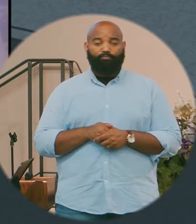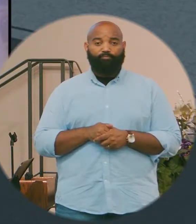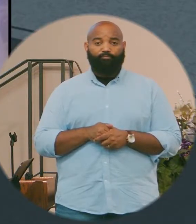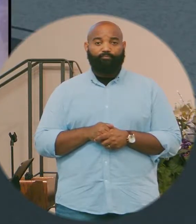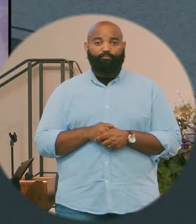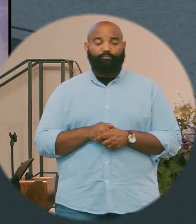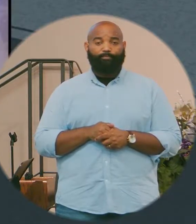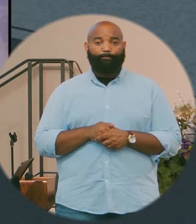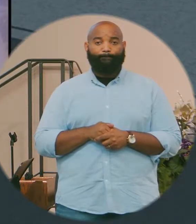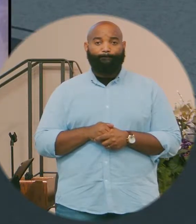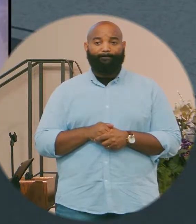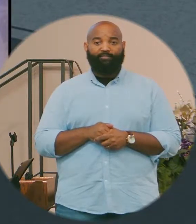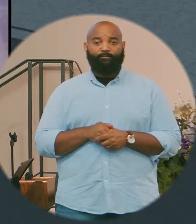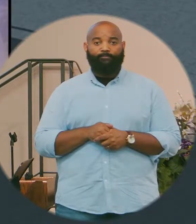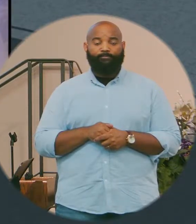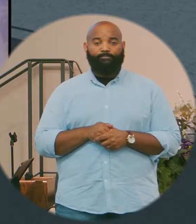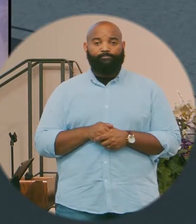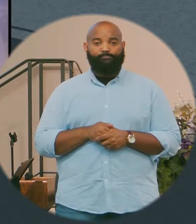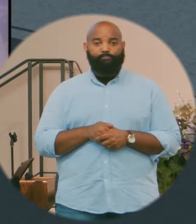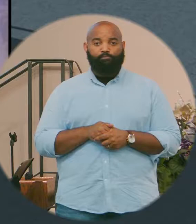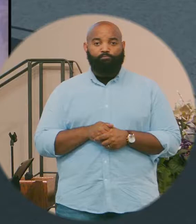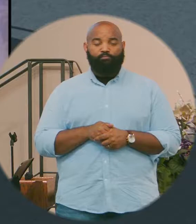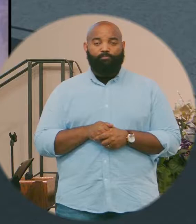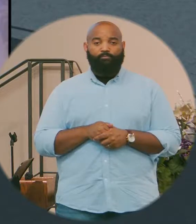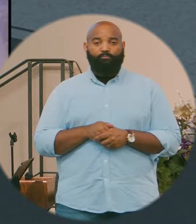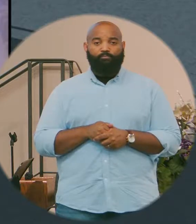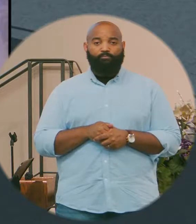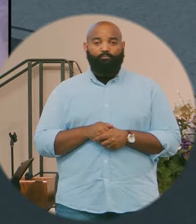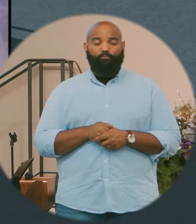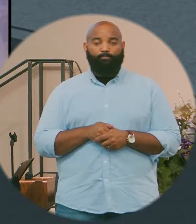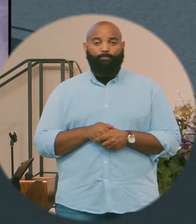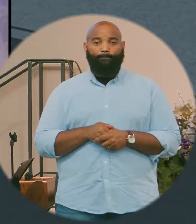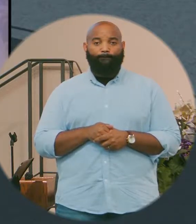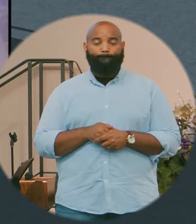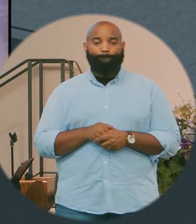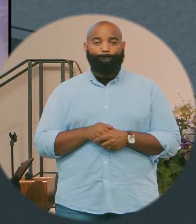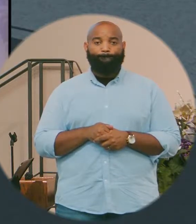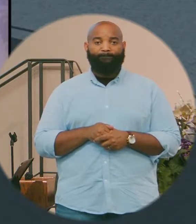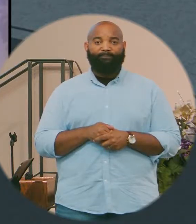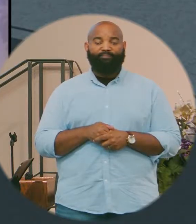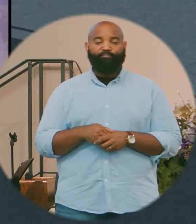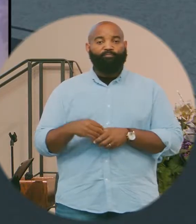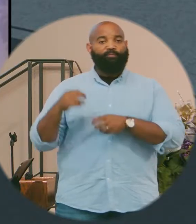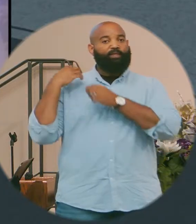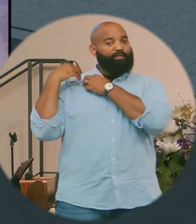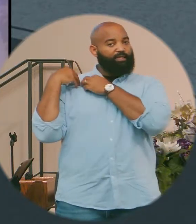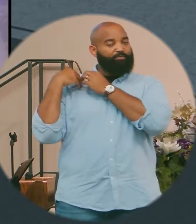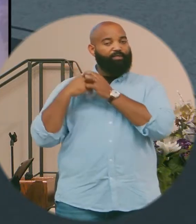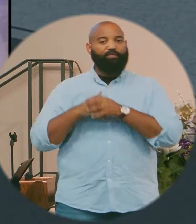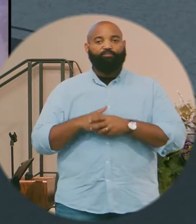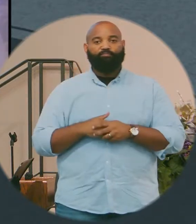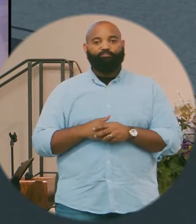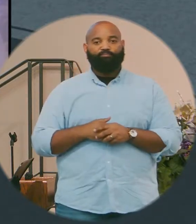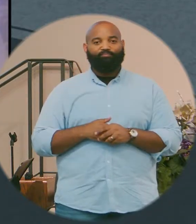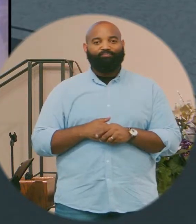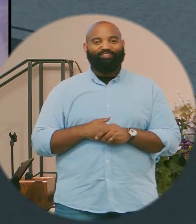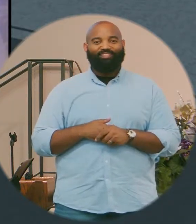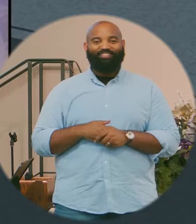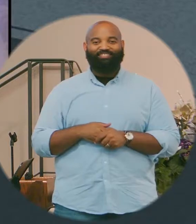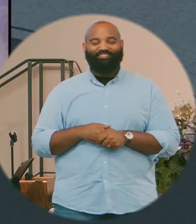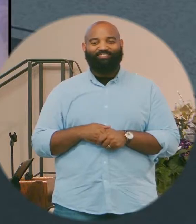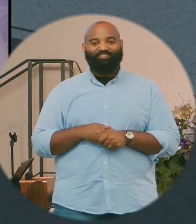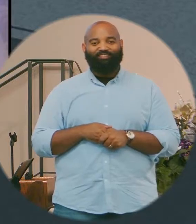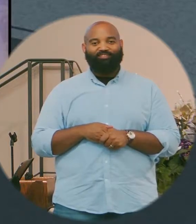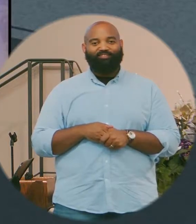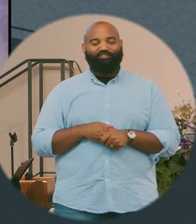if it says, have you thought about Psalms 52 when it's saying you need to watch, and Psalms 52 don't say that, but you need to watch